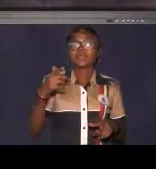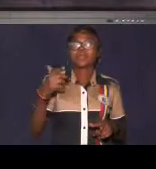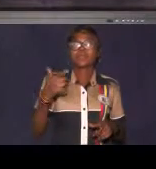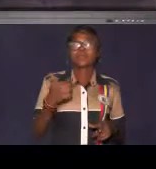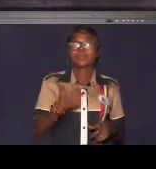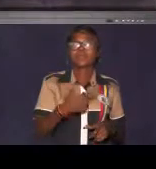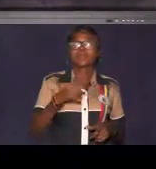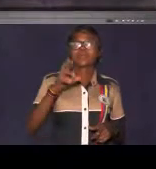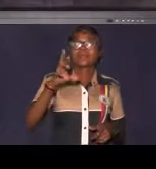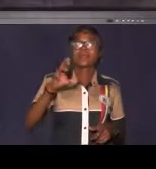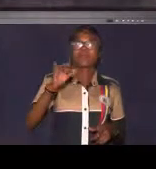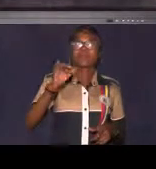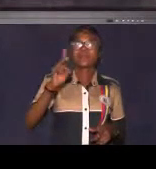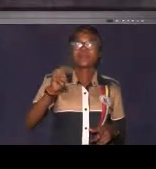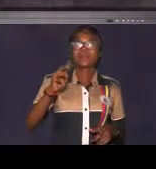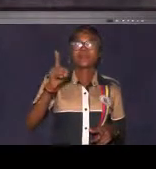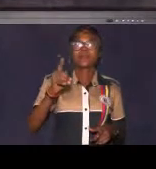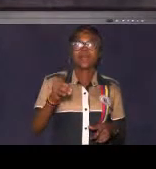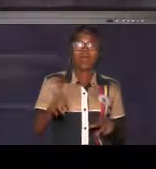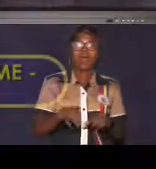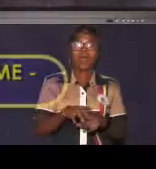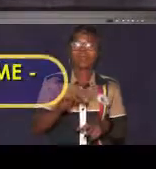when